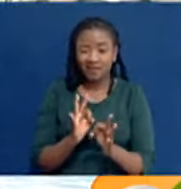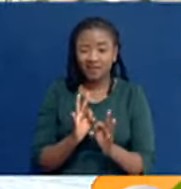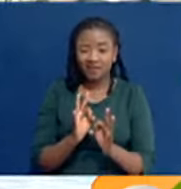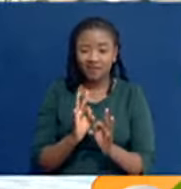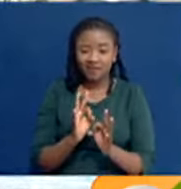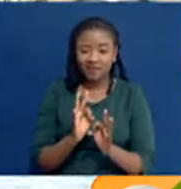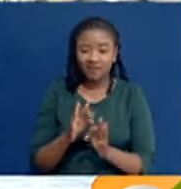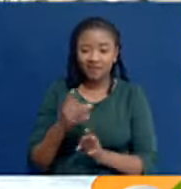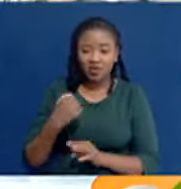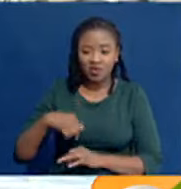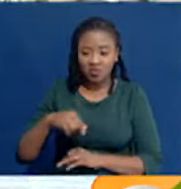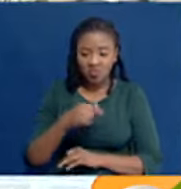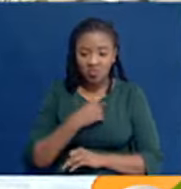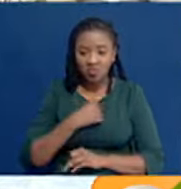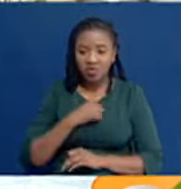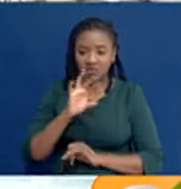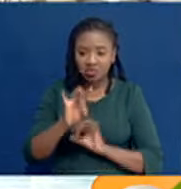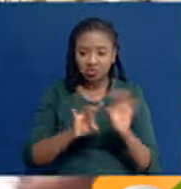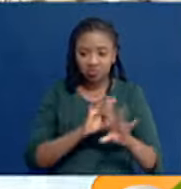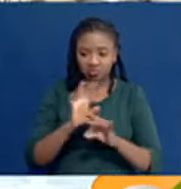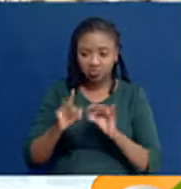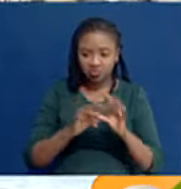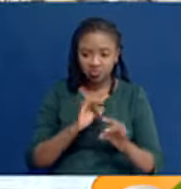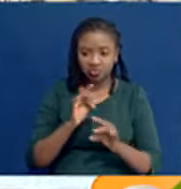tukiweza kuwa moja hapo ya kuteuliwa kuingia katika